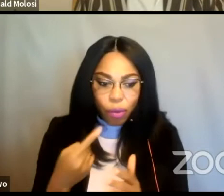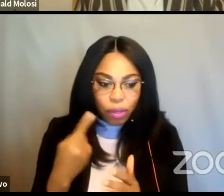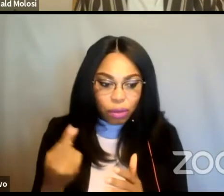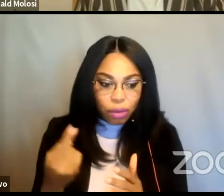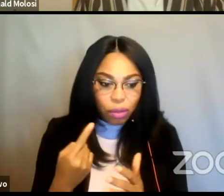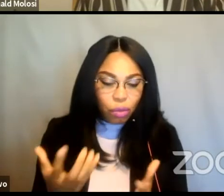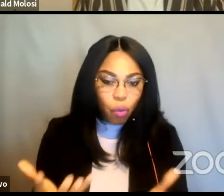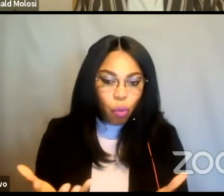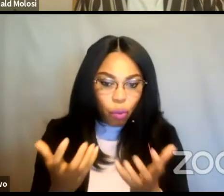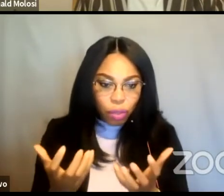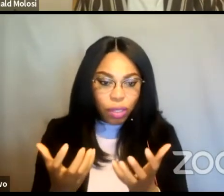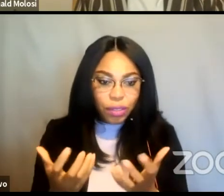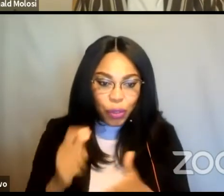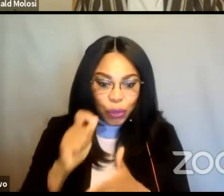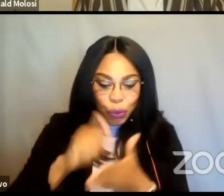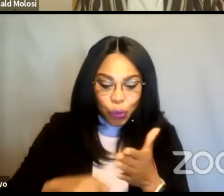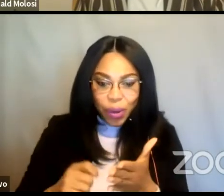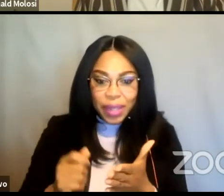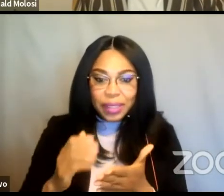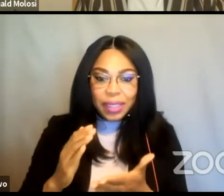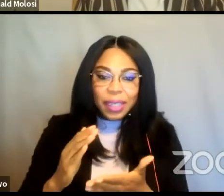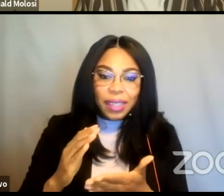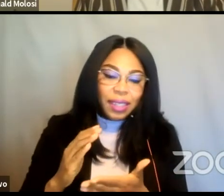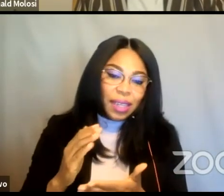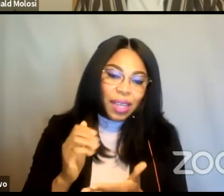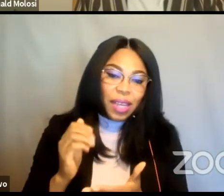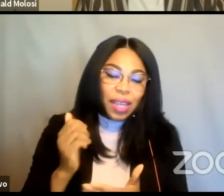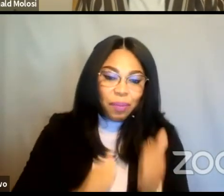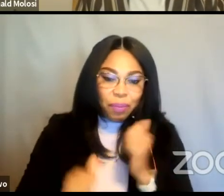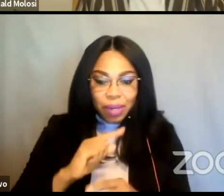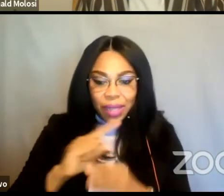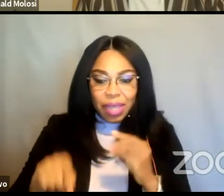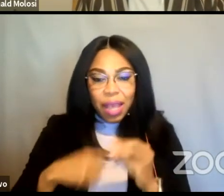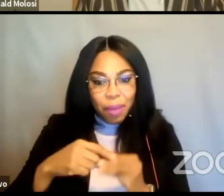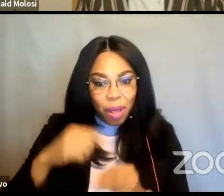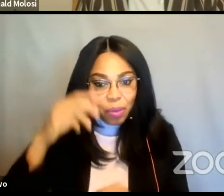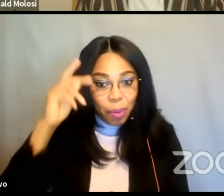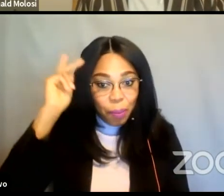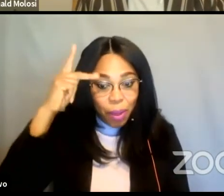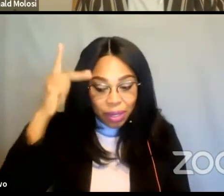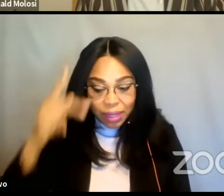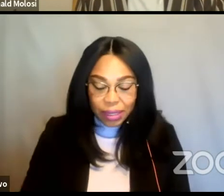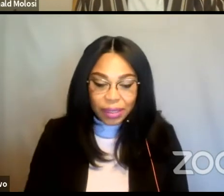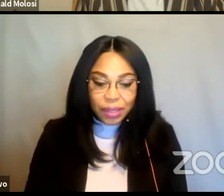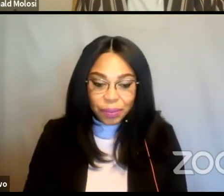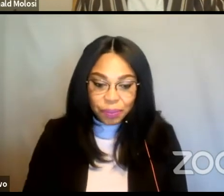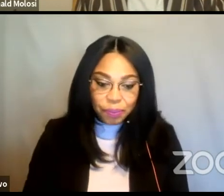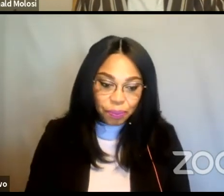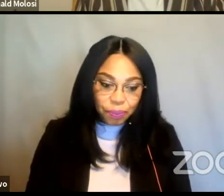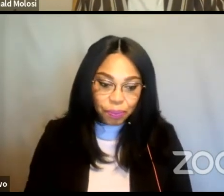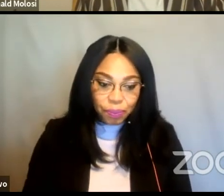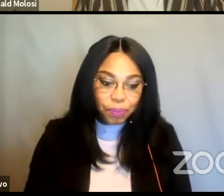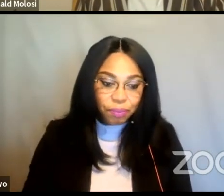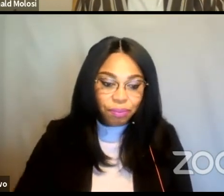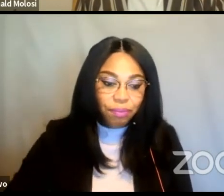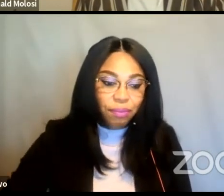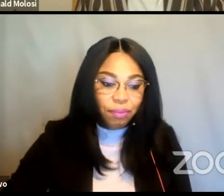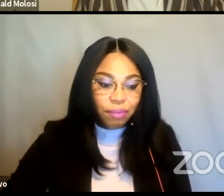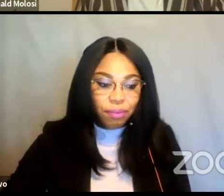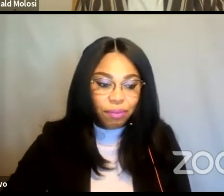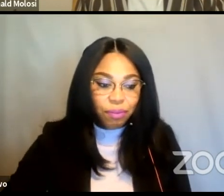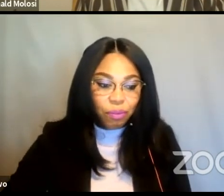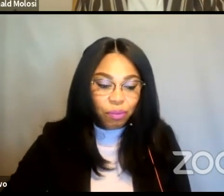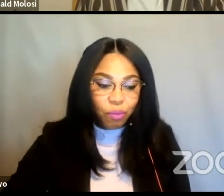I'd always wanted to also write a play about politics and everything. So while I was researching, you